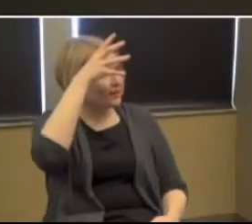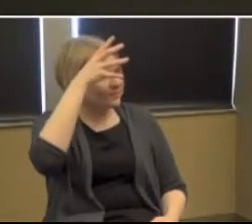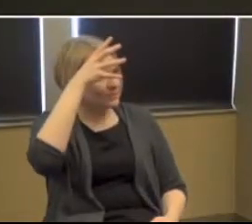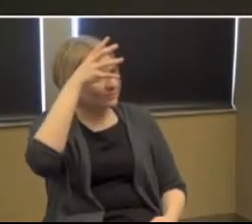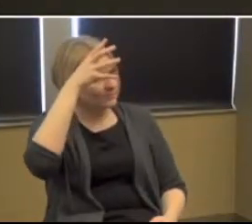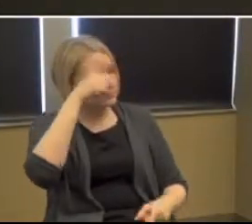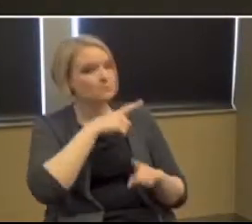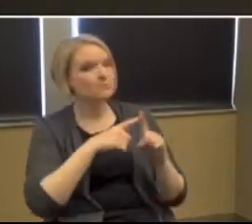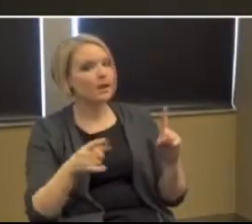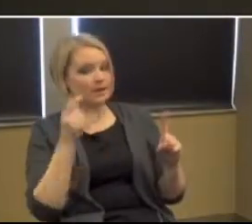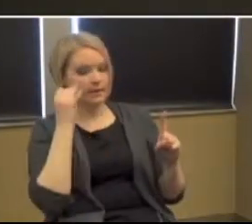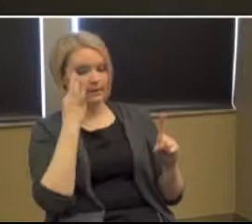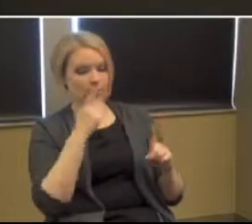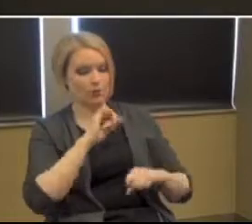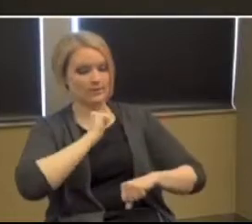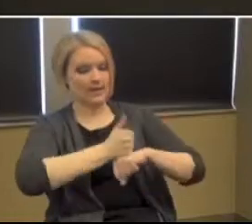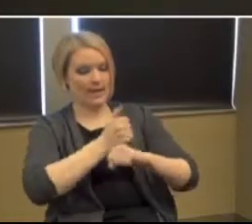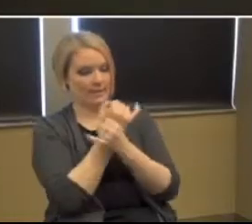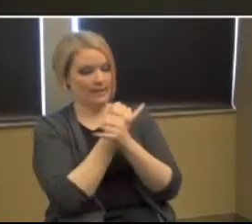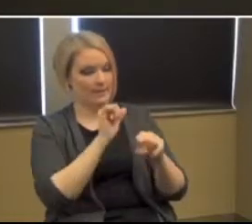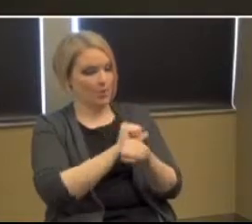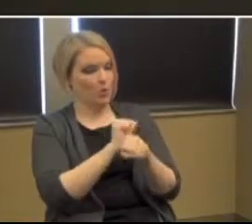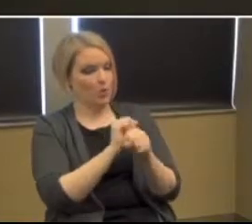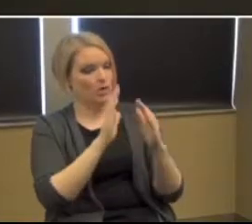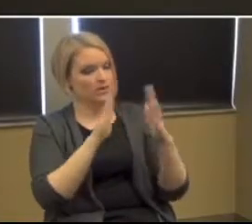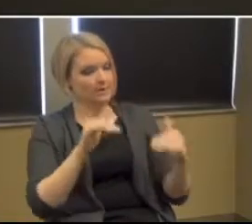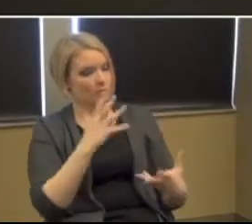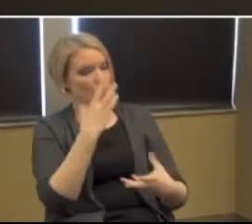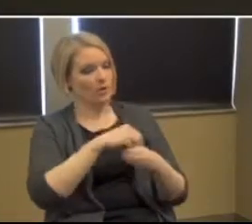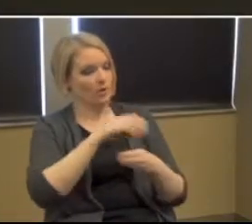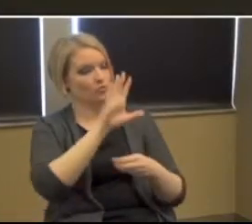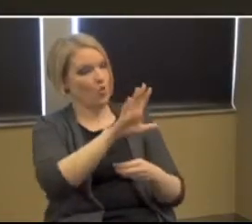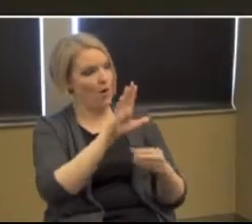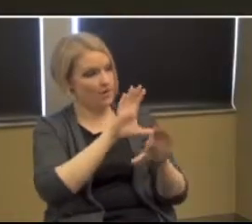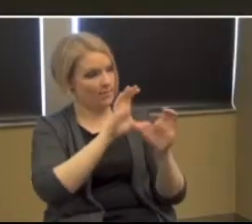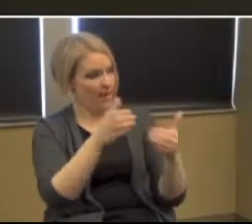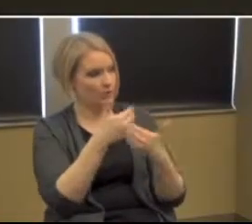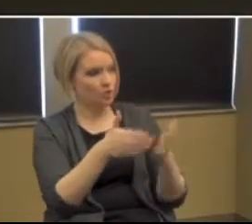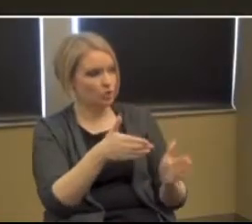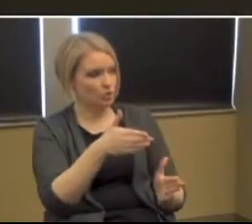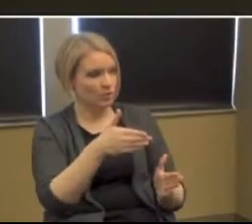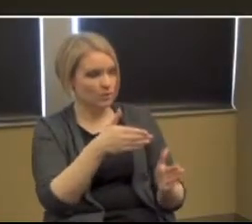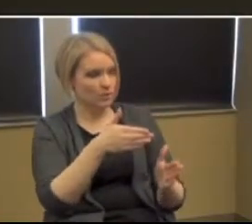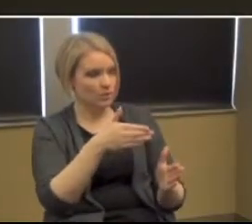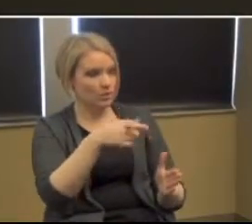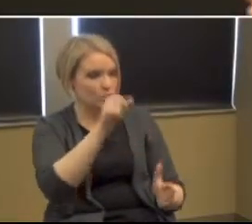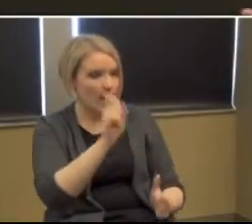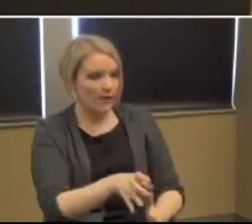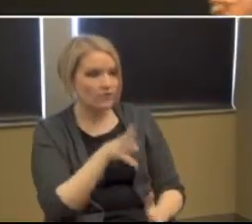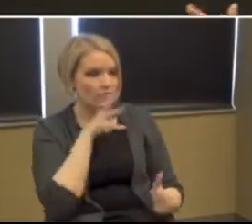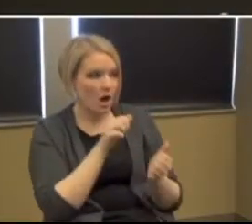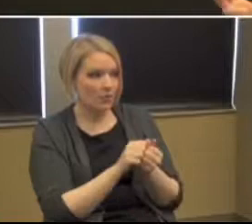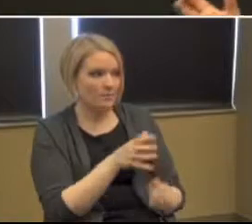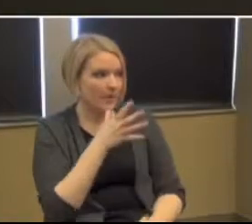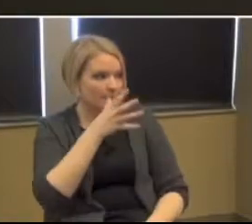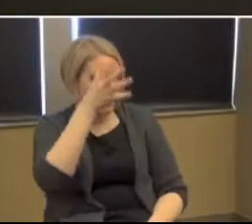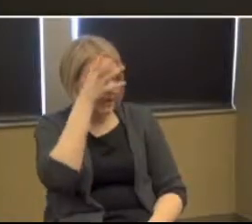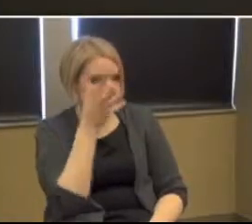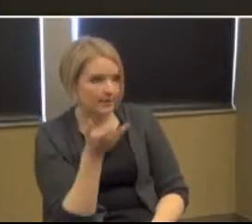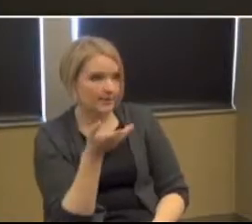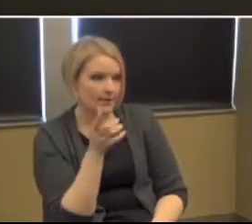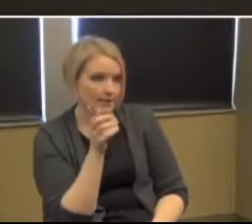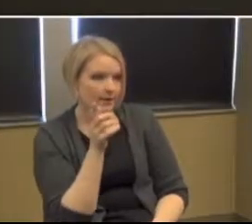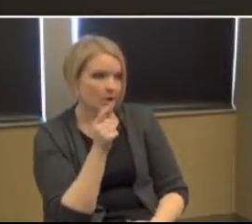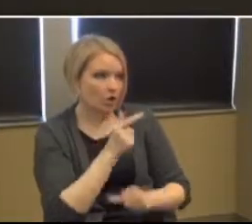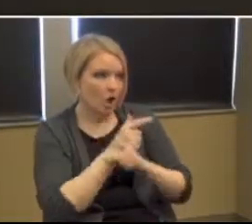you put an independent work system in place in your classroom, you better be talking to mom and dad or parent or